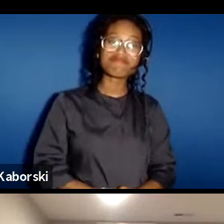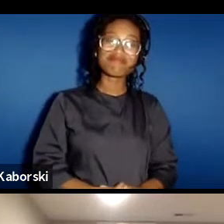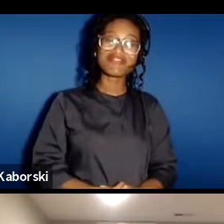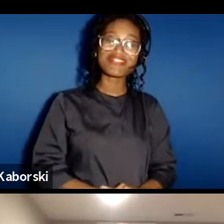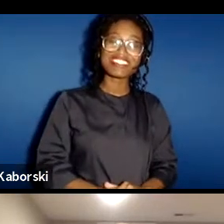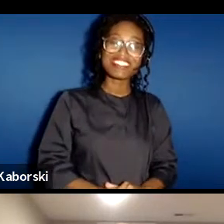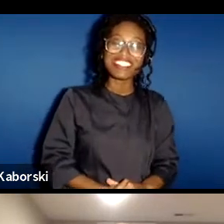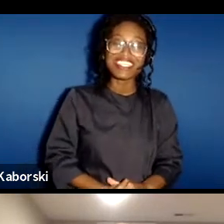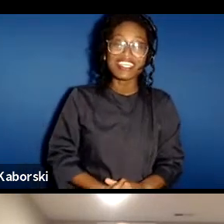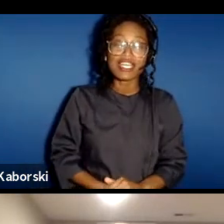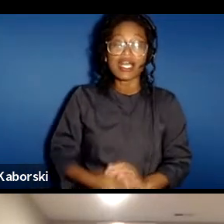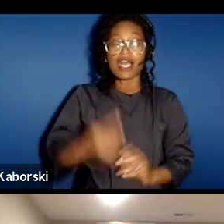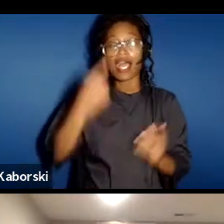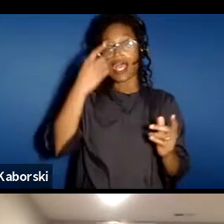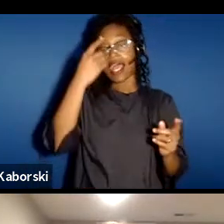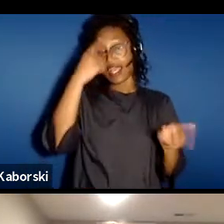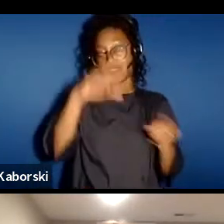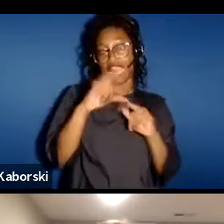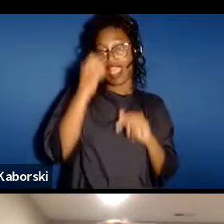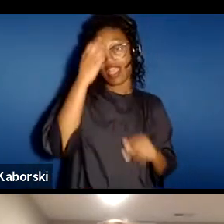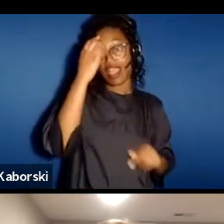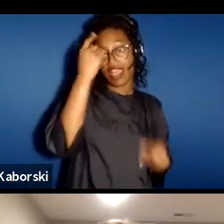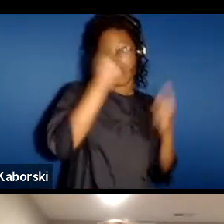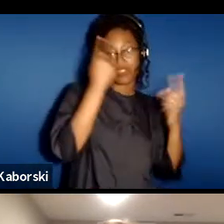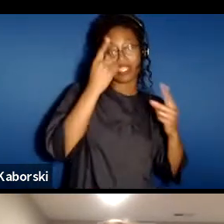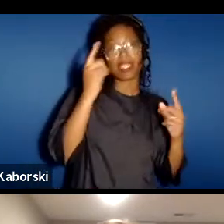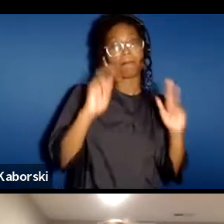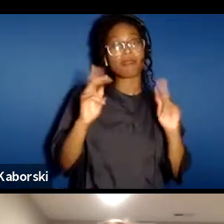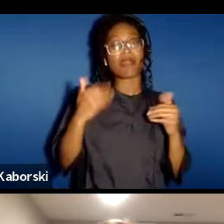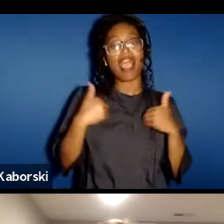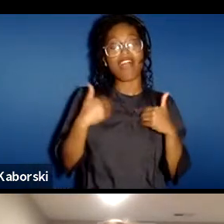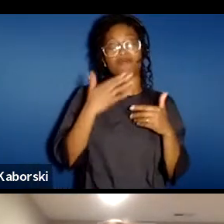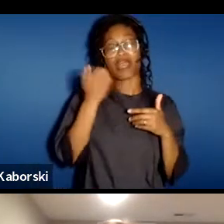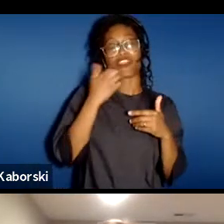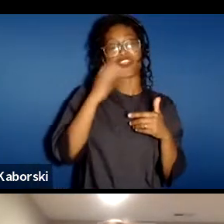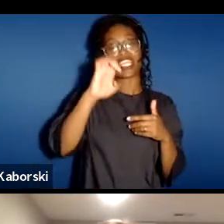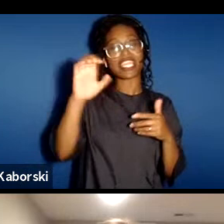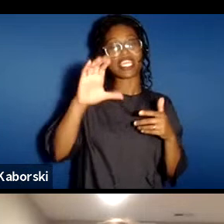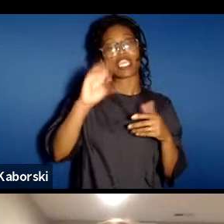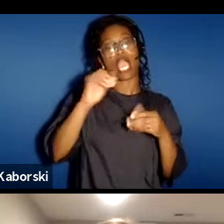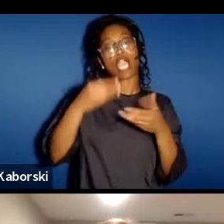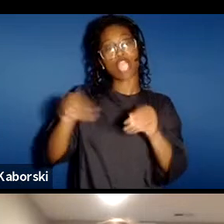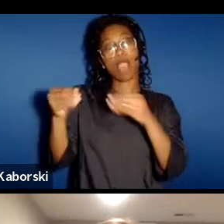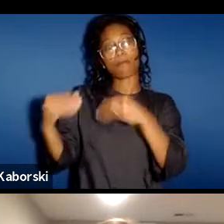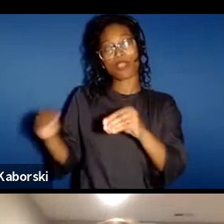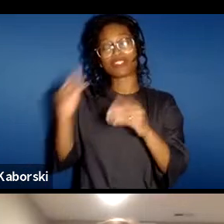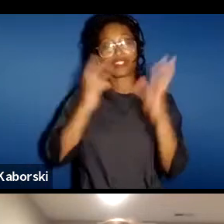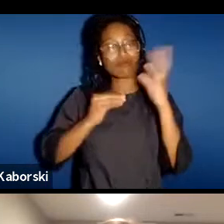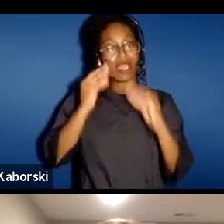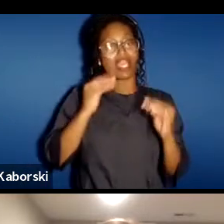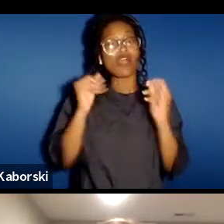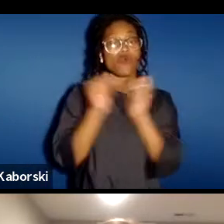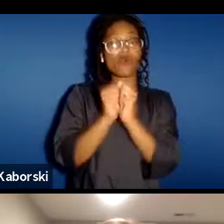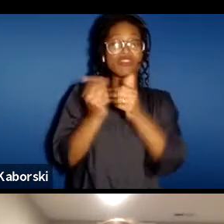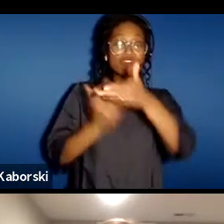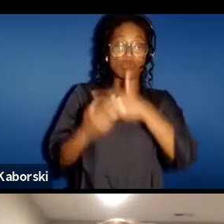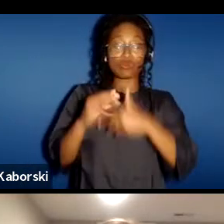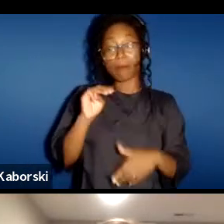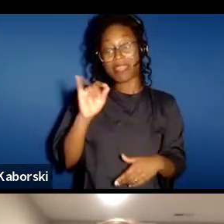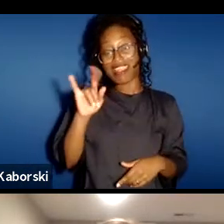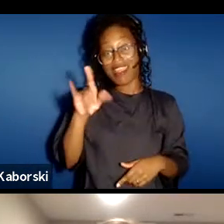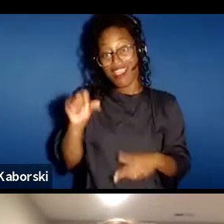I think people will have better e-com experiences and Yeah. a little more experience with social and